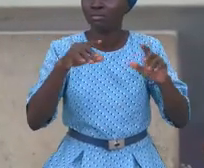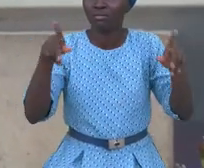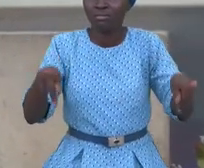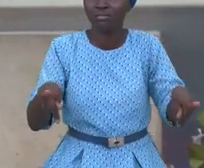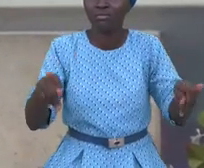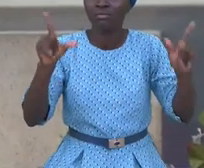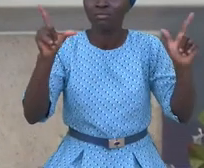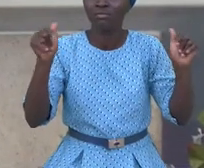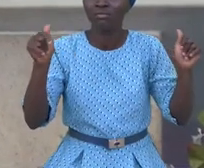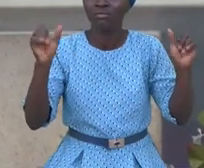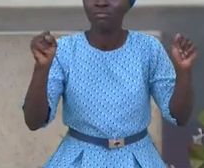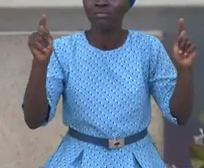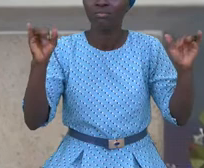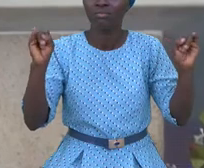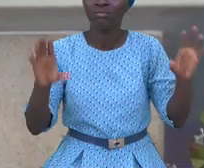indifferent,